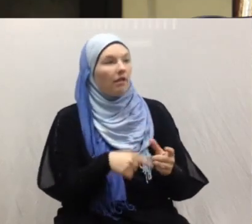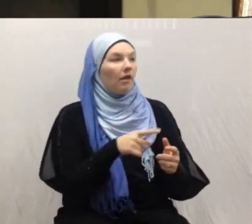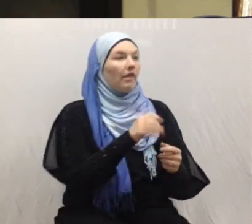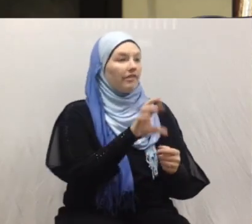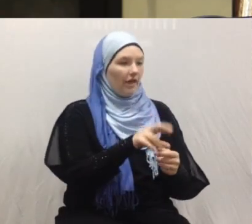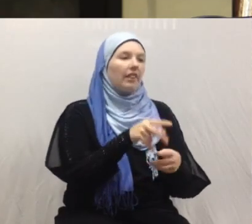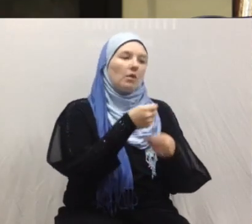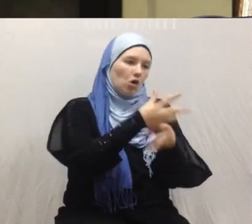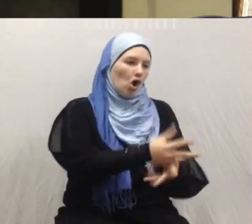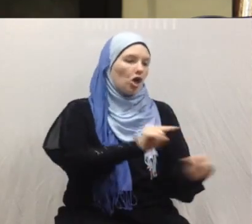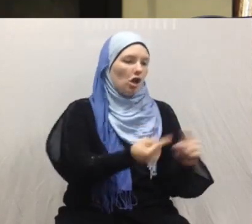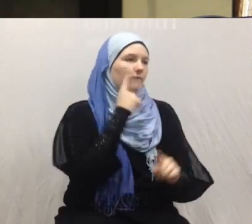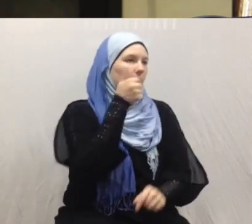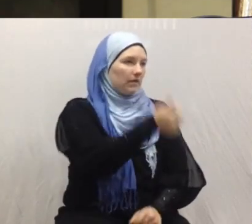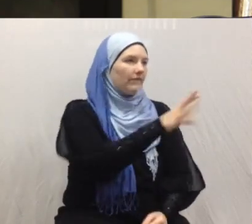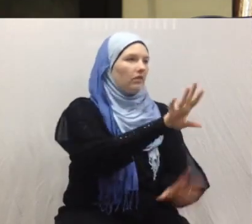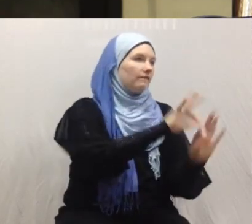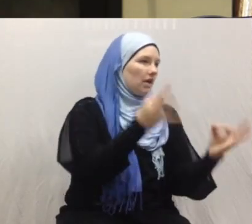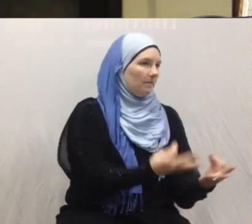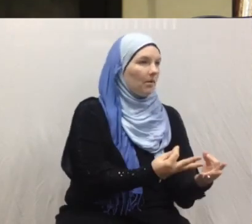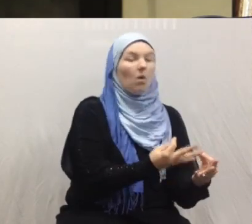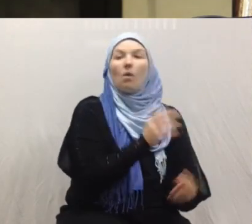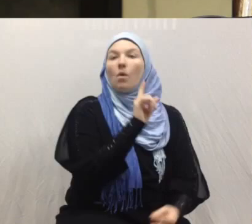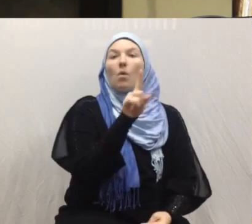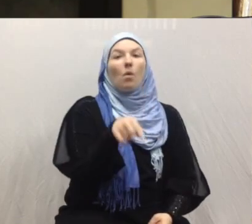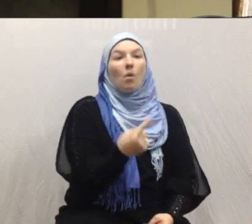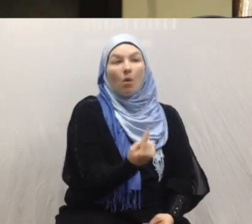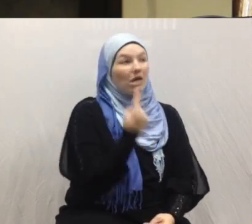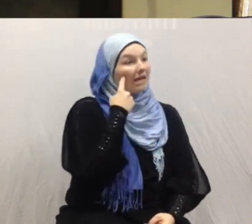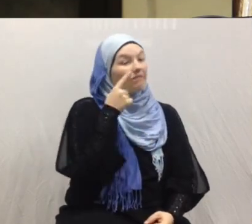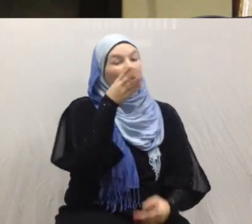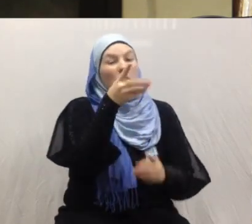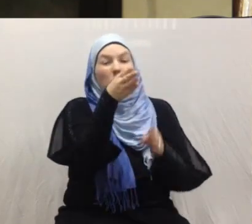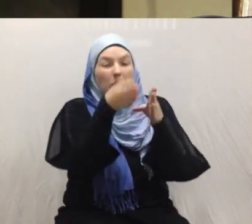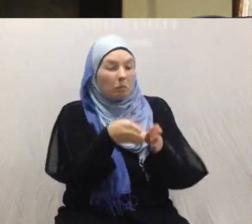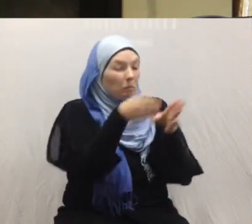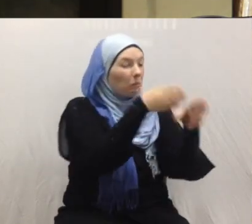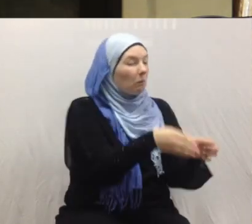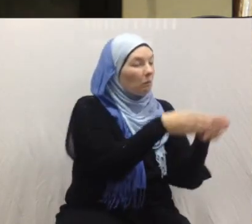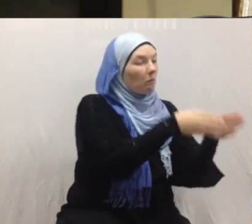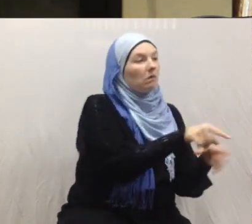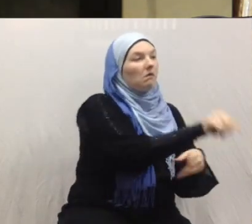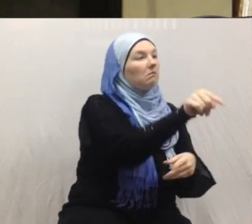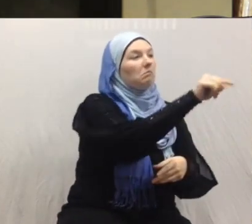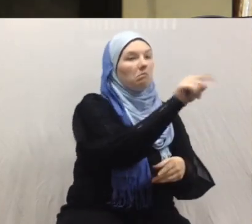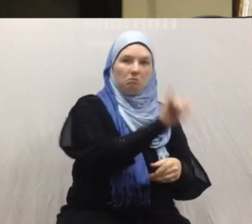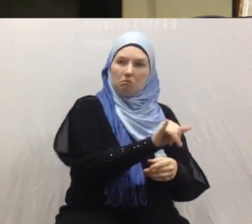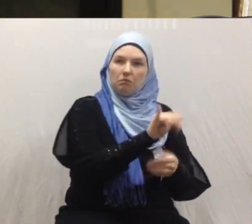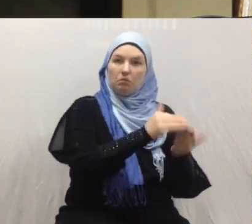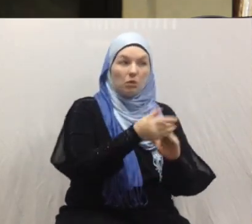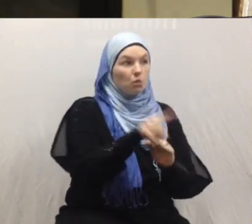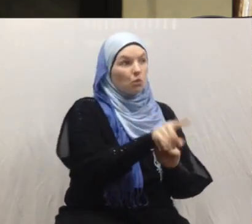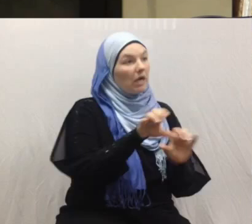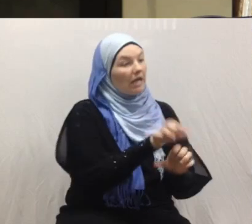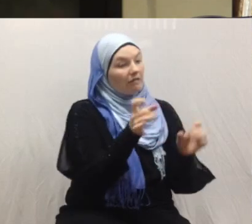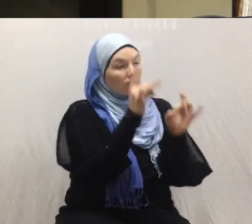and their families. Meaning that only if individuals in that community, the Jewish community, do